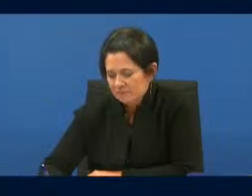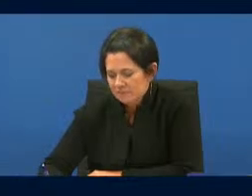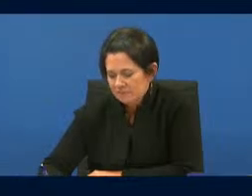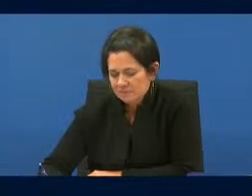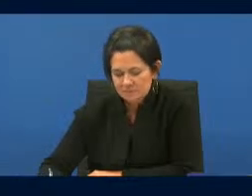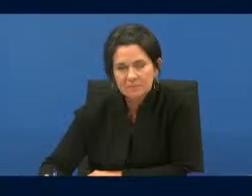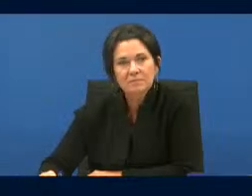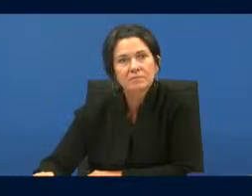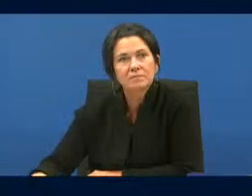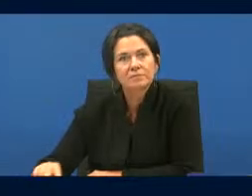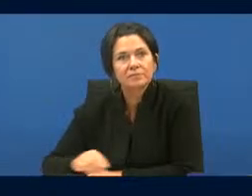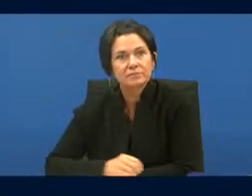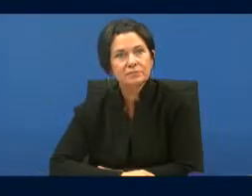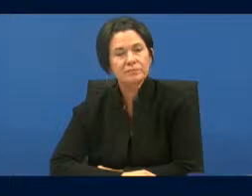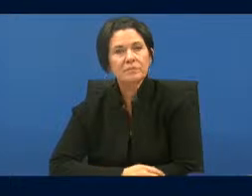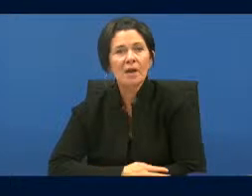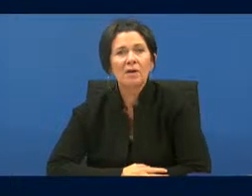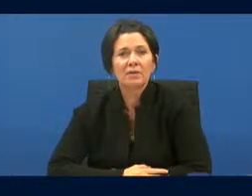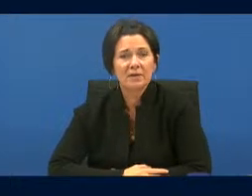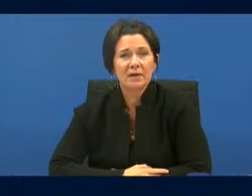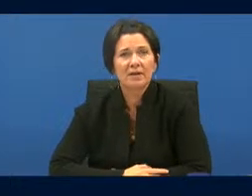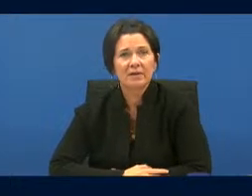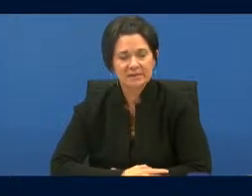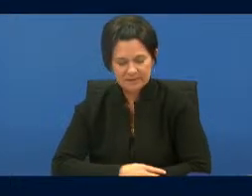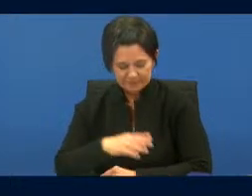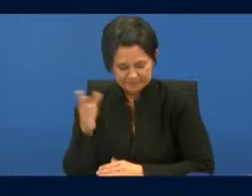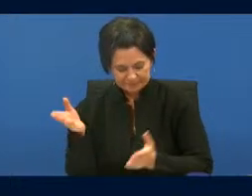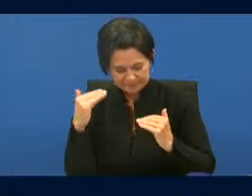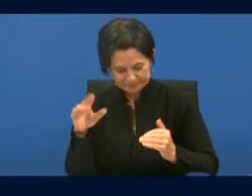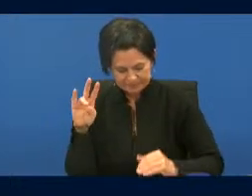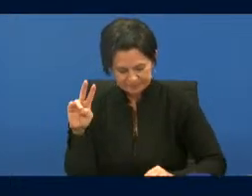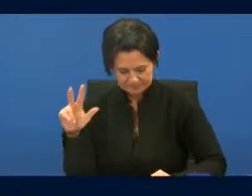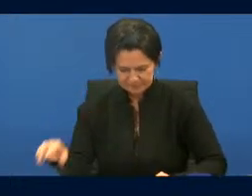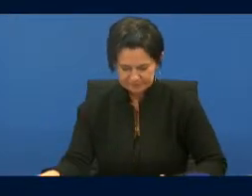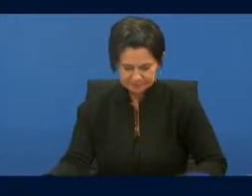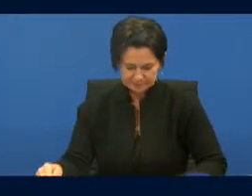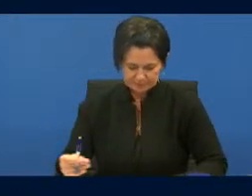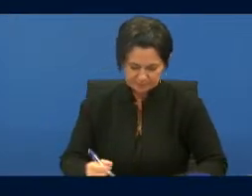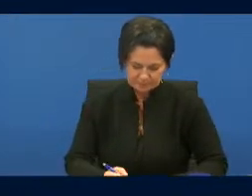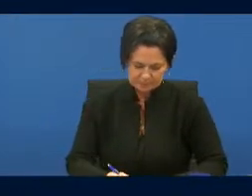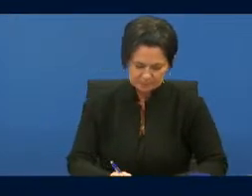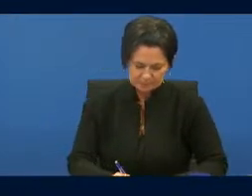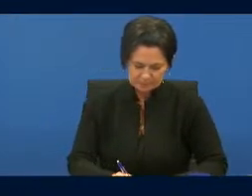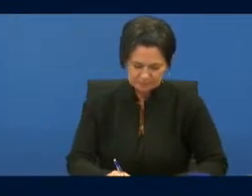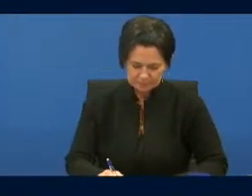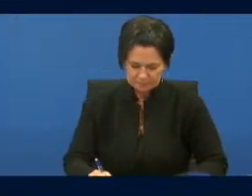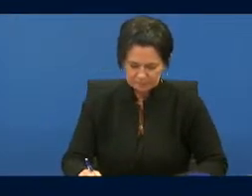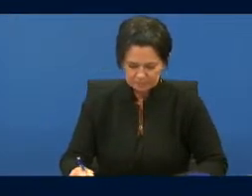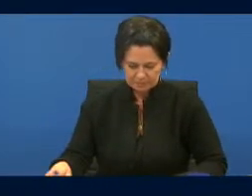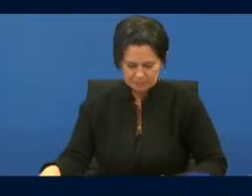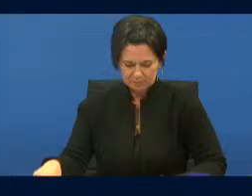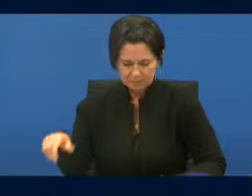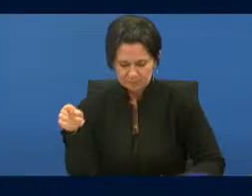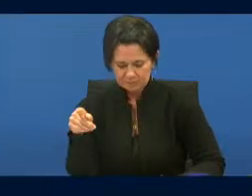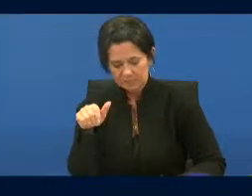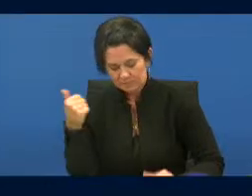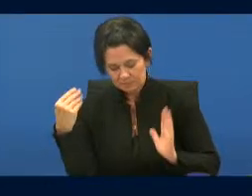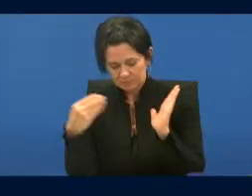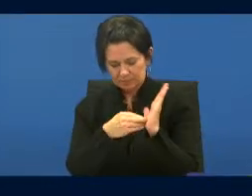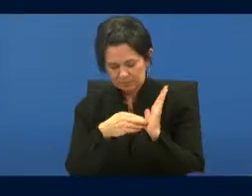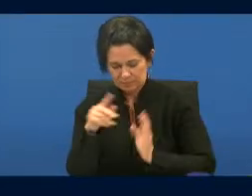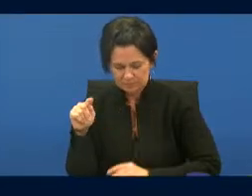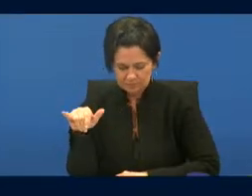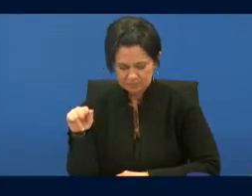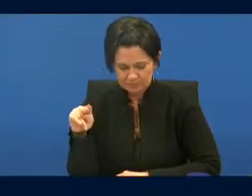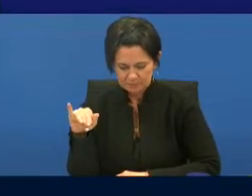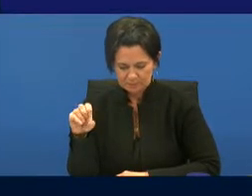Motion carries. Item 73, authorizing settlement of the matter entitled Tynesha